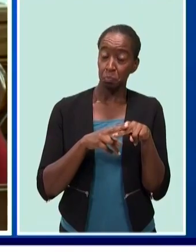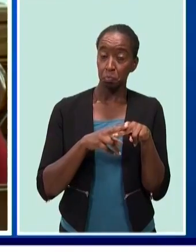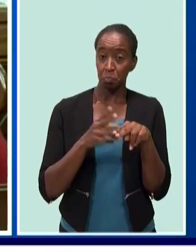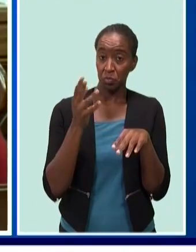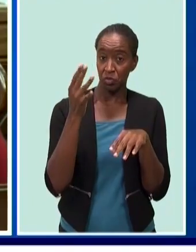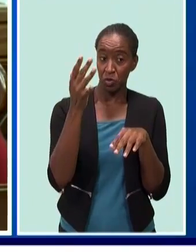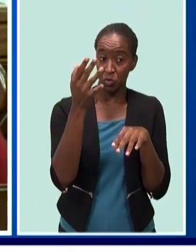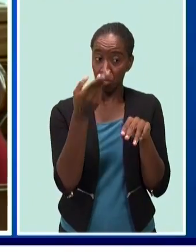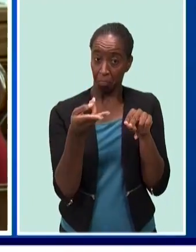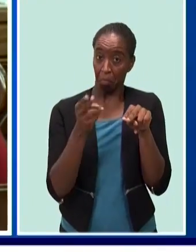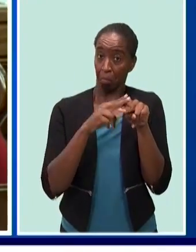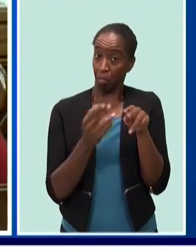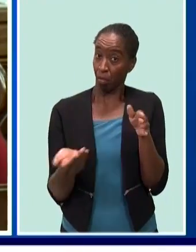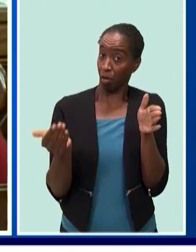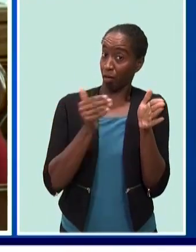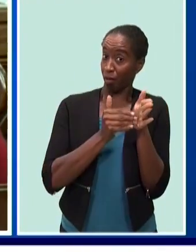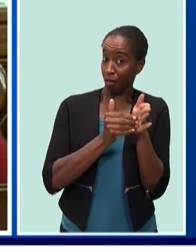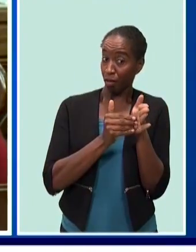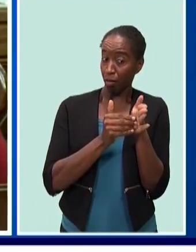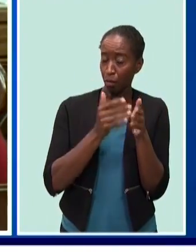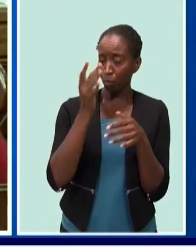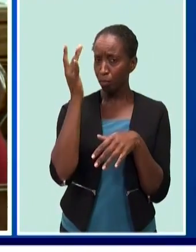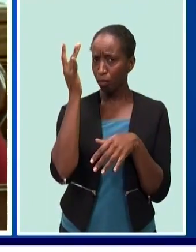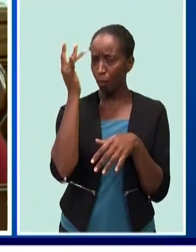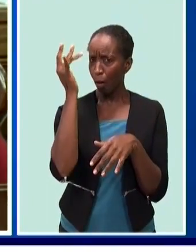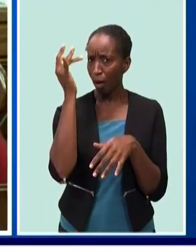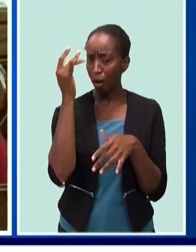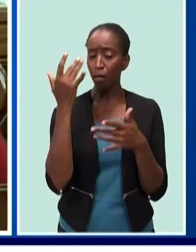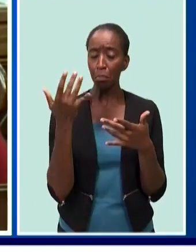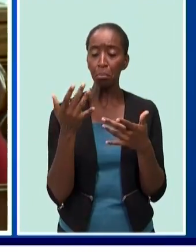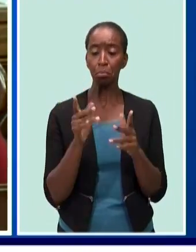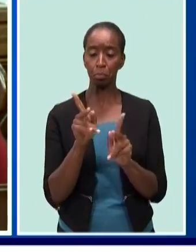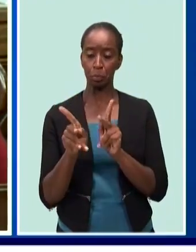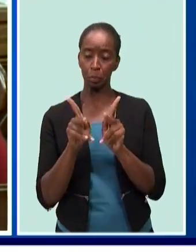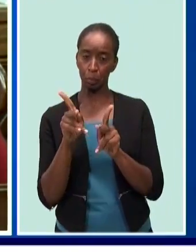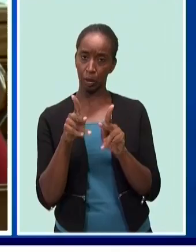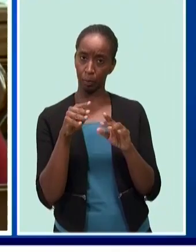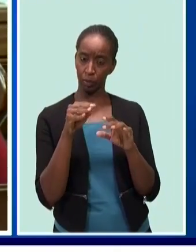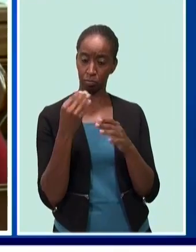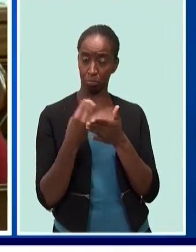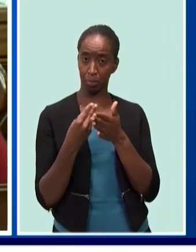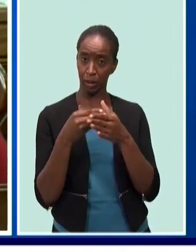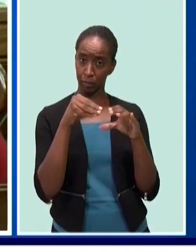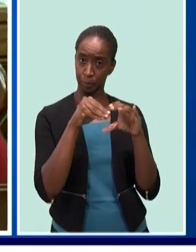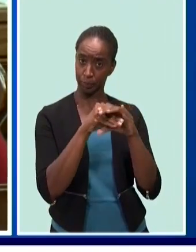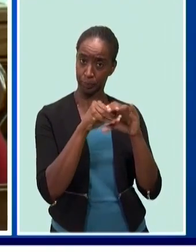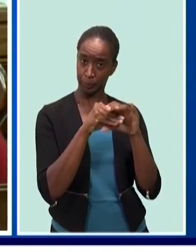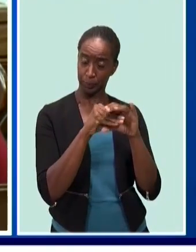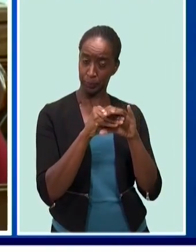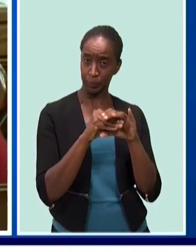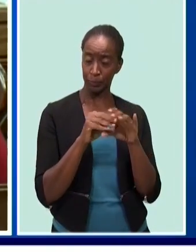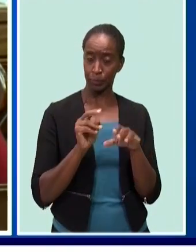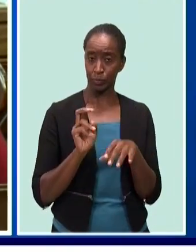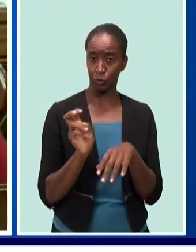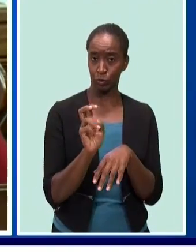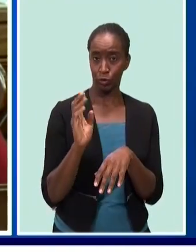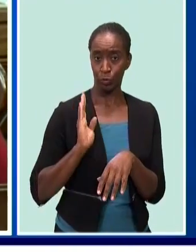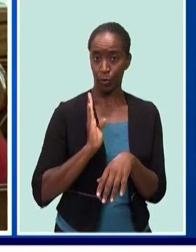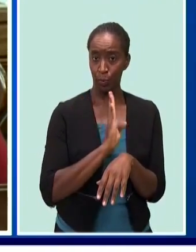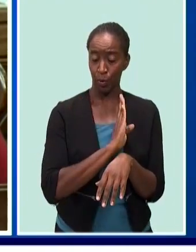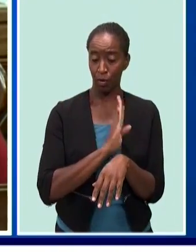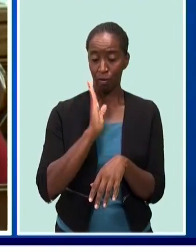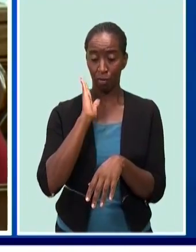or investors in the revenue sharing electric